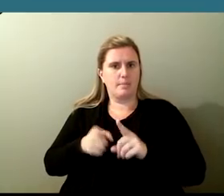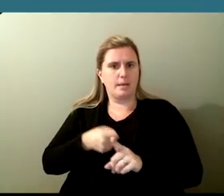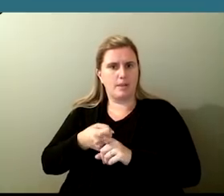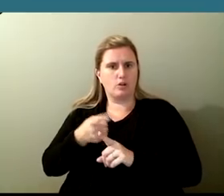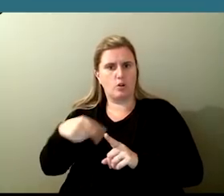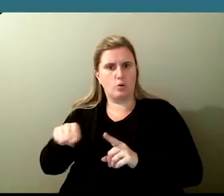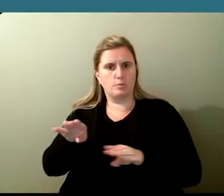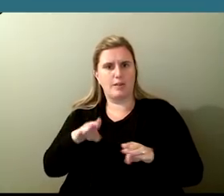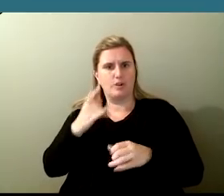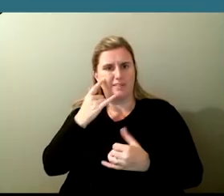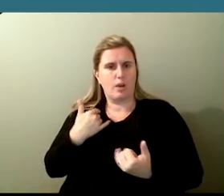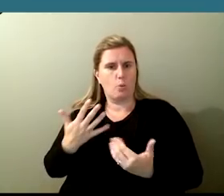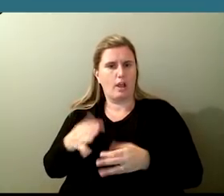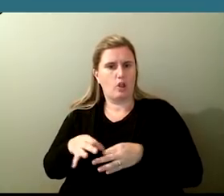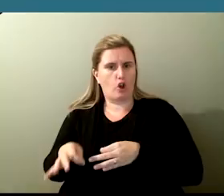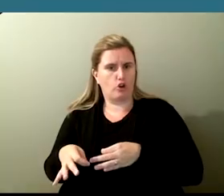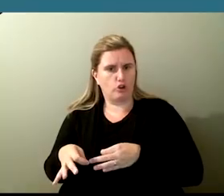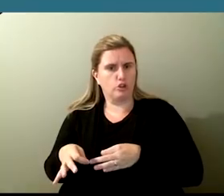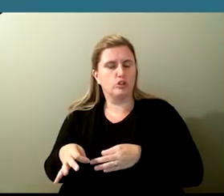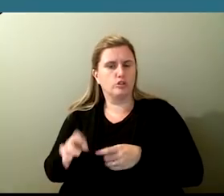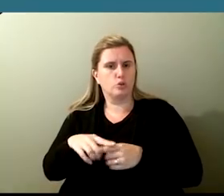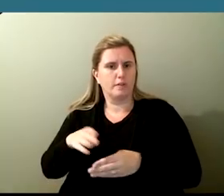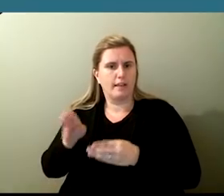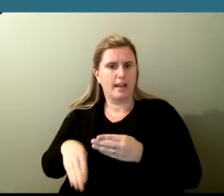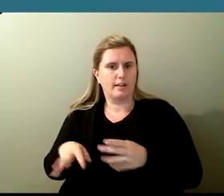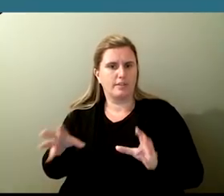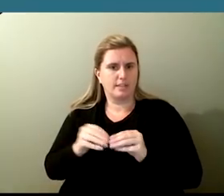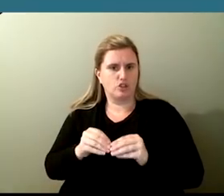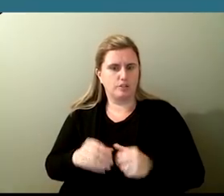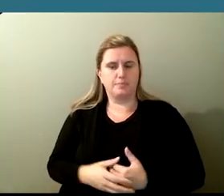those behaviors if I wait a little longer to the end of the session.